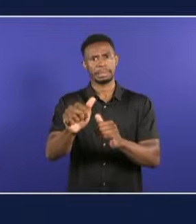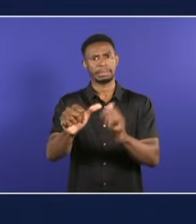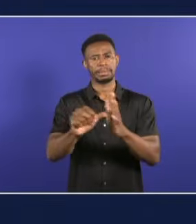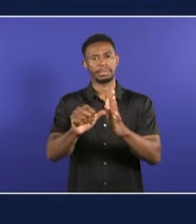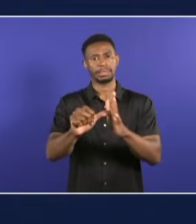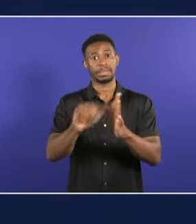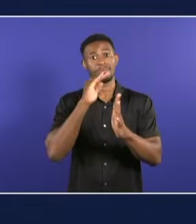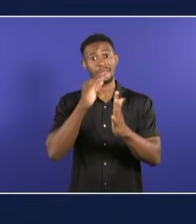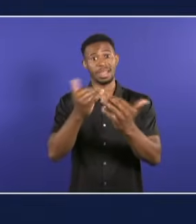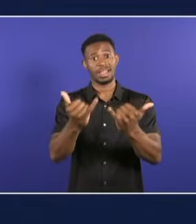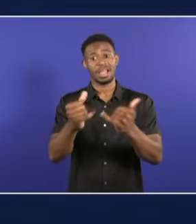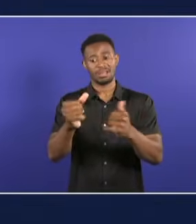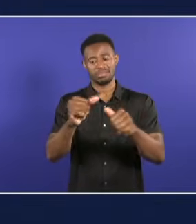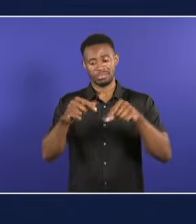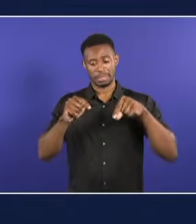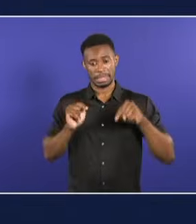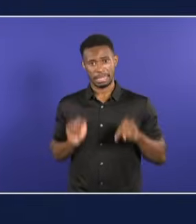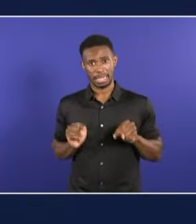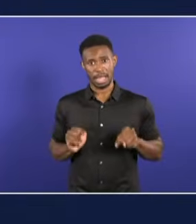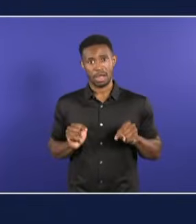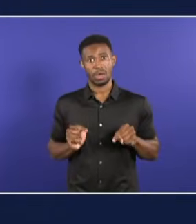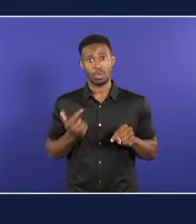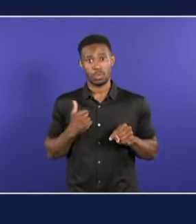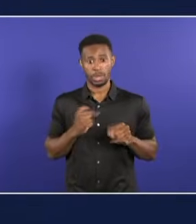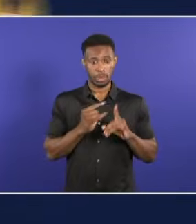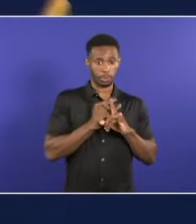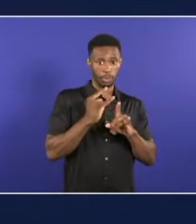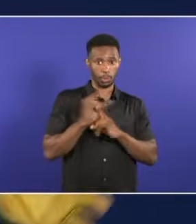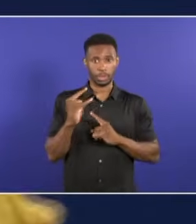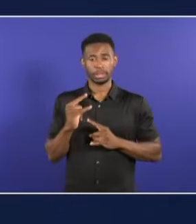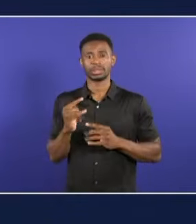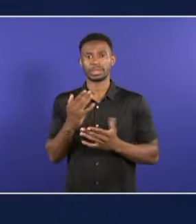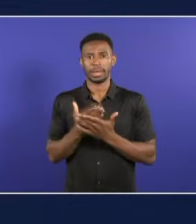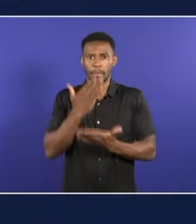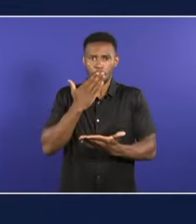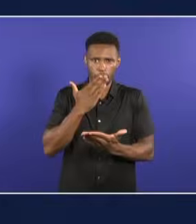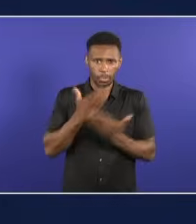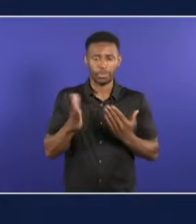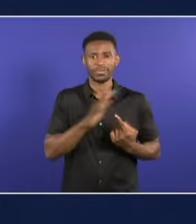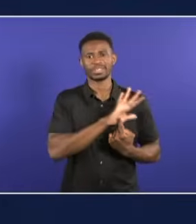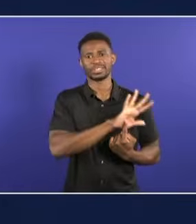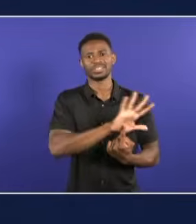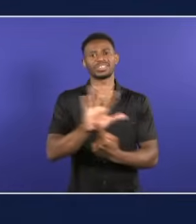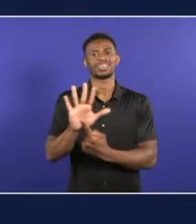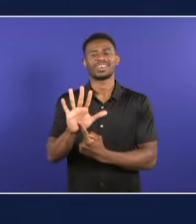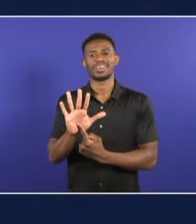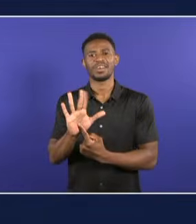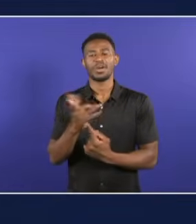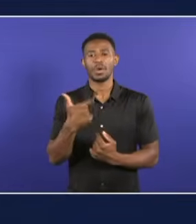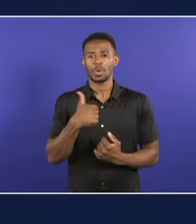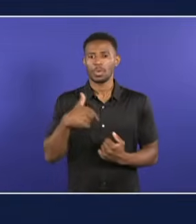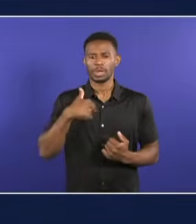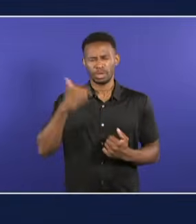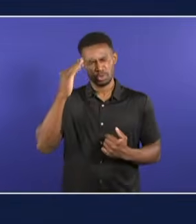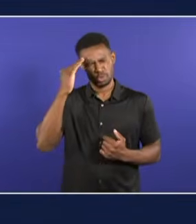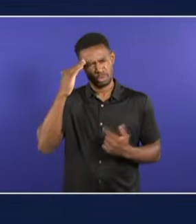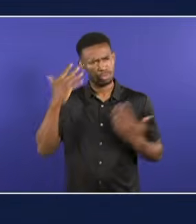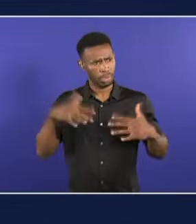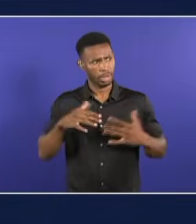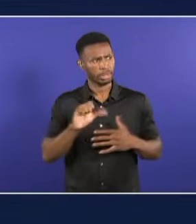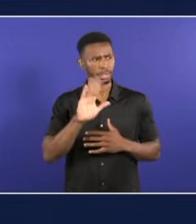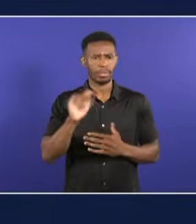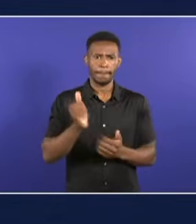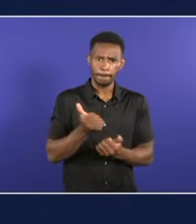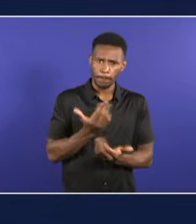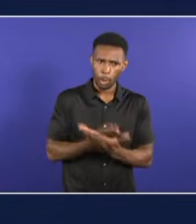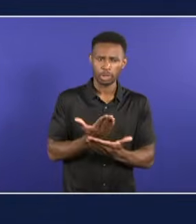That is our chance to restore hope in South Africa as a whole and build the country that we all know is possible